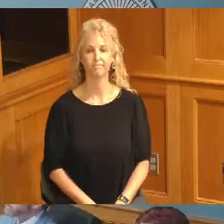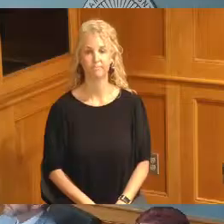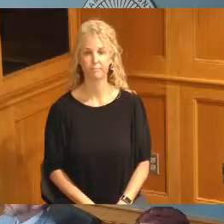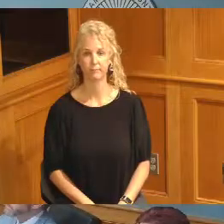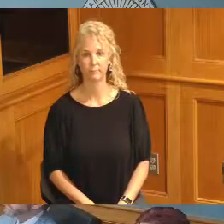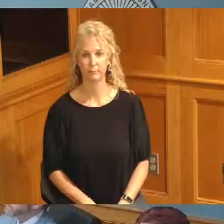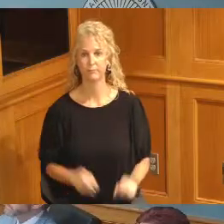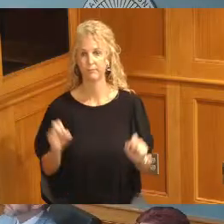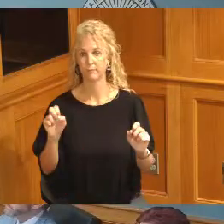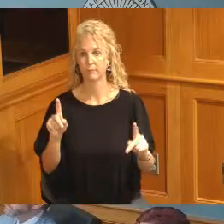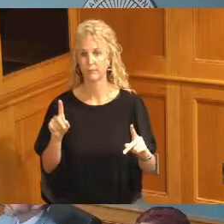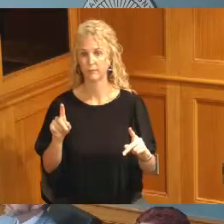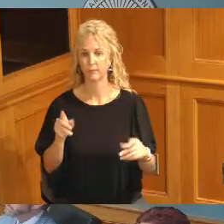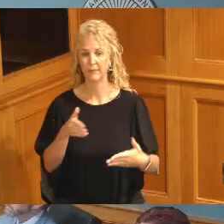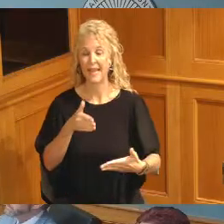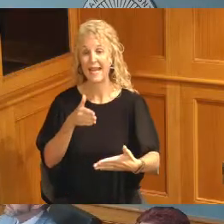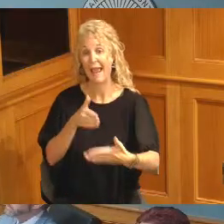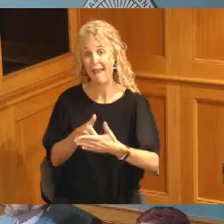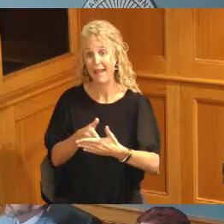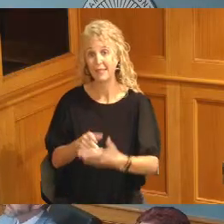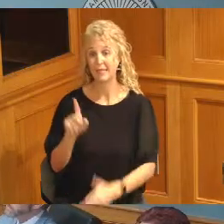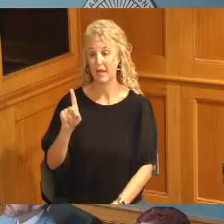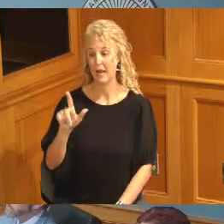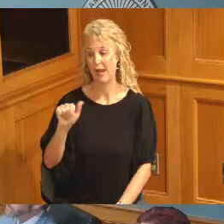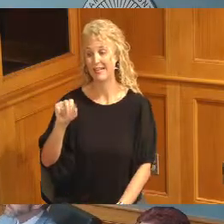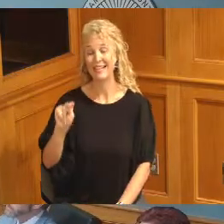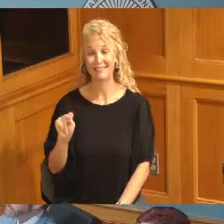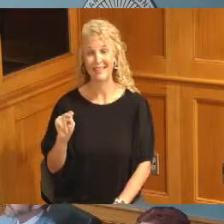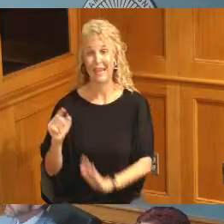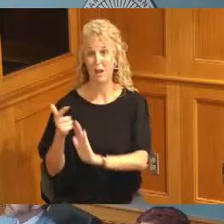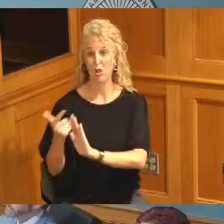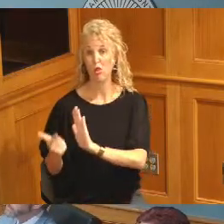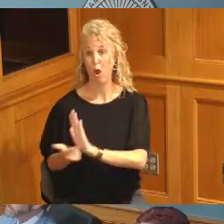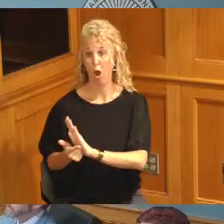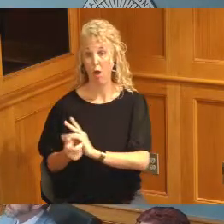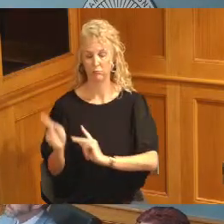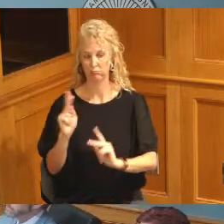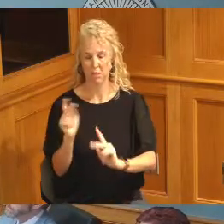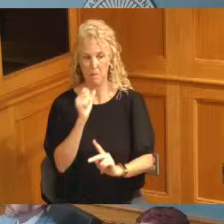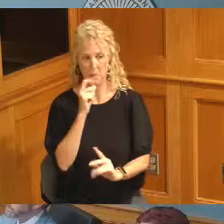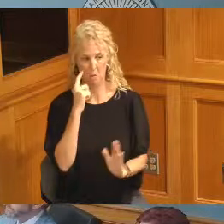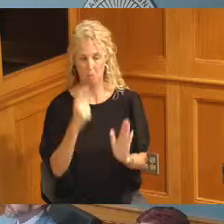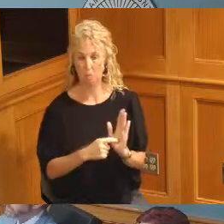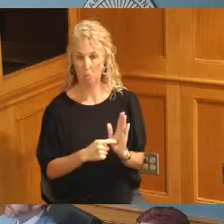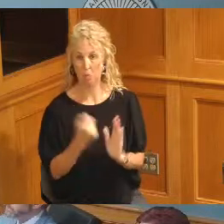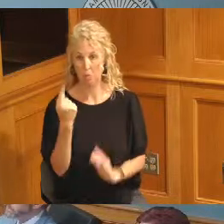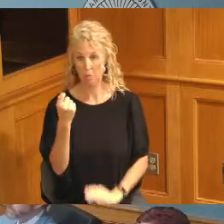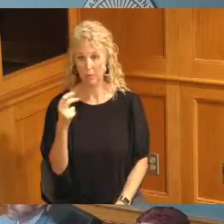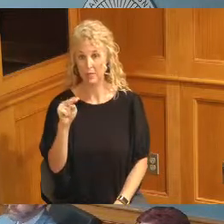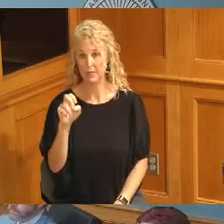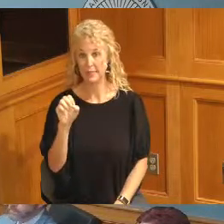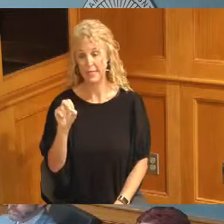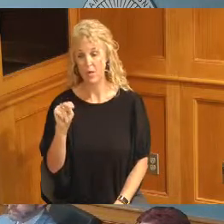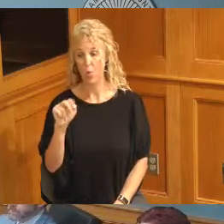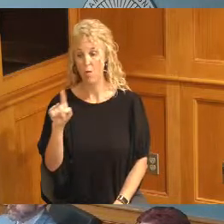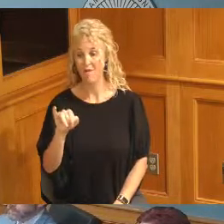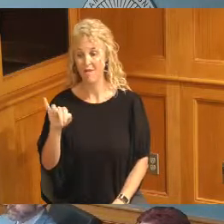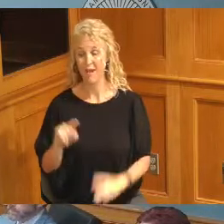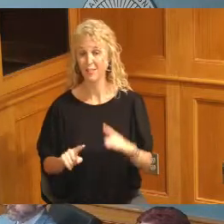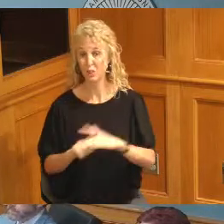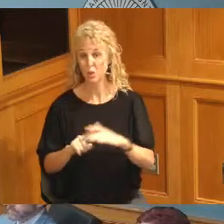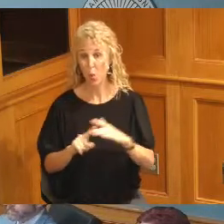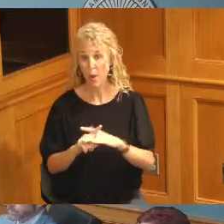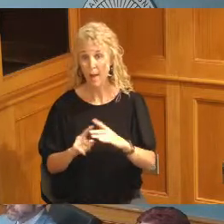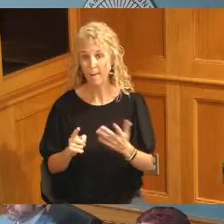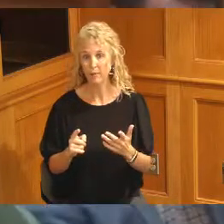There's an anti-Klan law that all of you missed or didn't enact when neo-Nazis showed up in Lincoln Heights. You don't